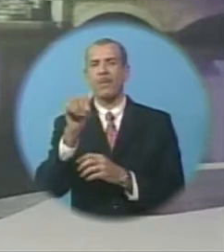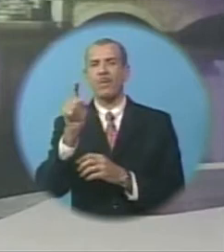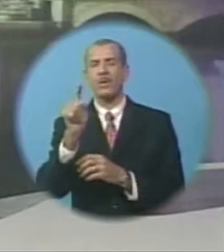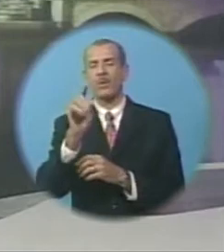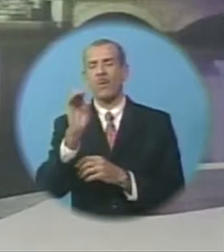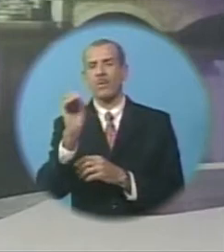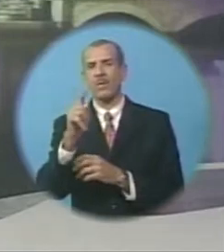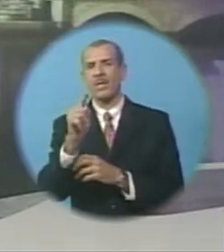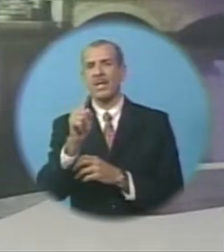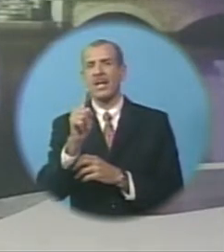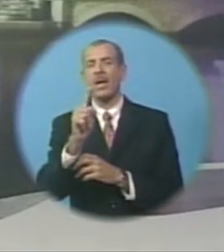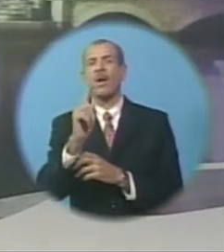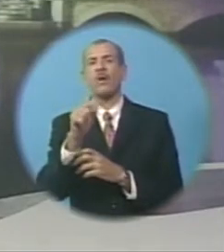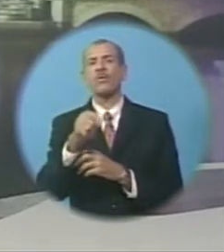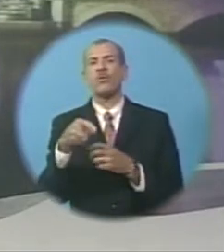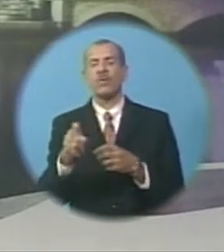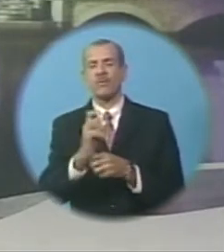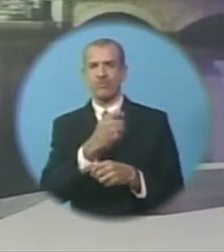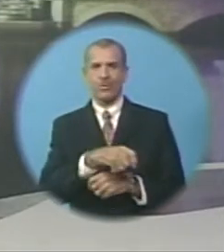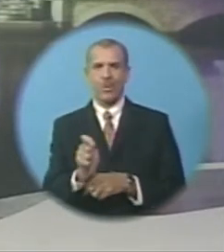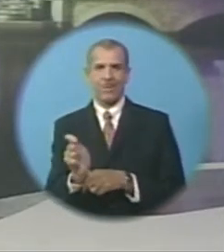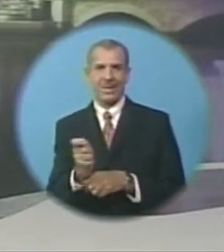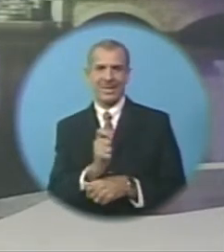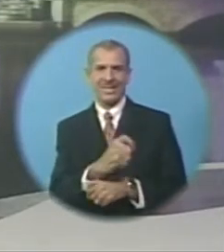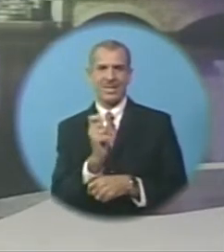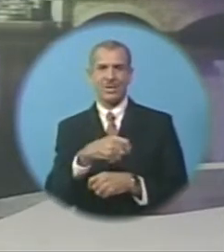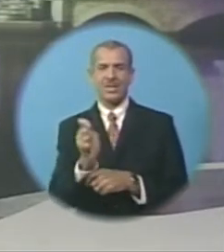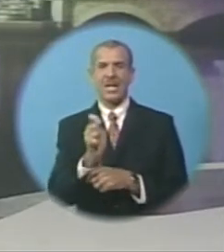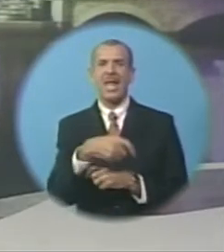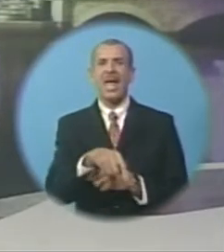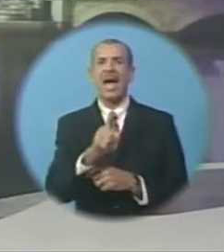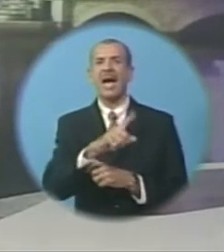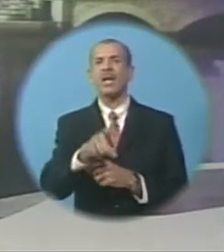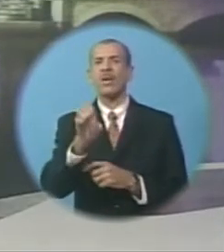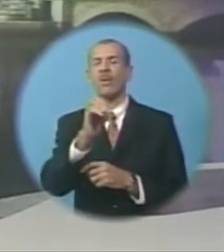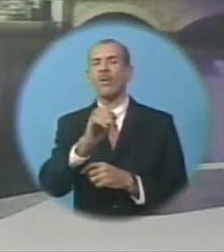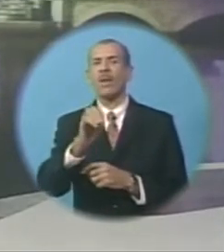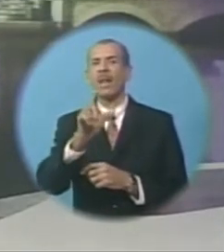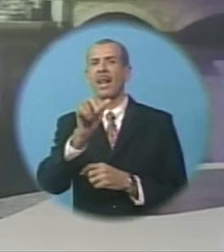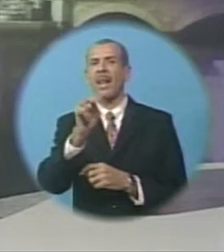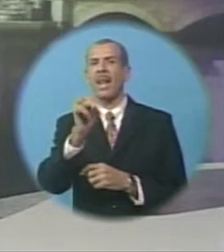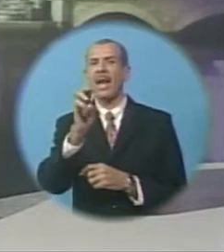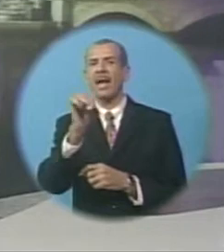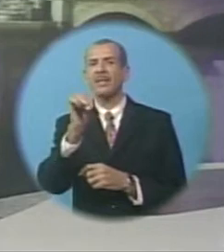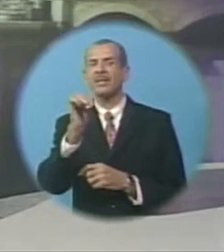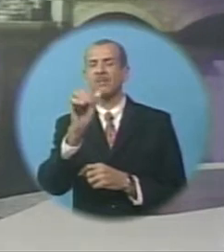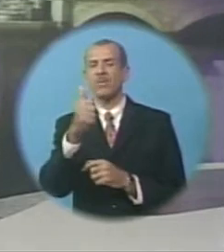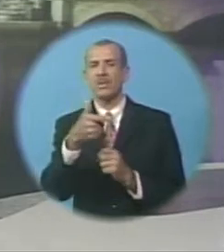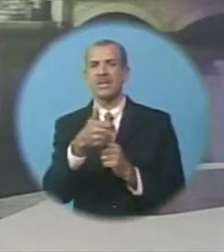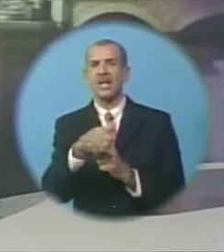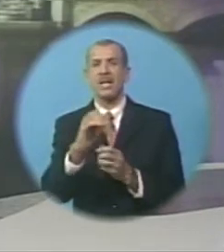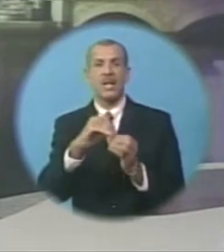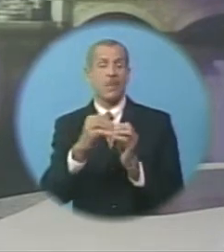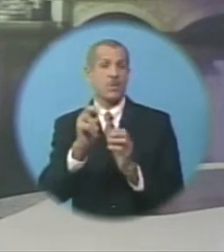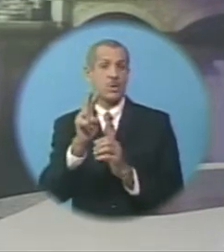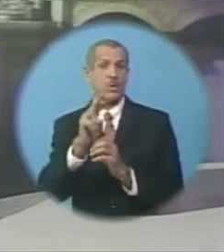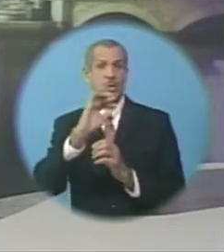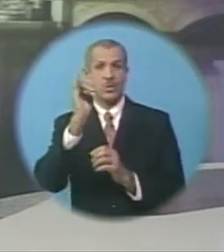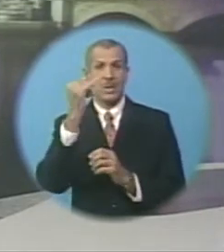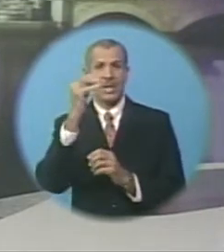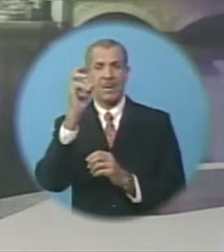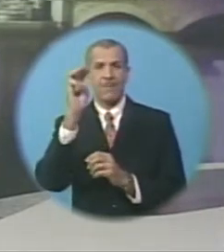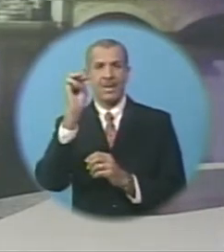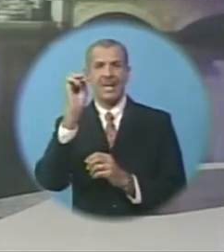Limited Monarchs of the Court Road Tennis Competition. Well, playing at the Old Lime Sports Club in Wildy last night, number 2 seed Julian Michael Jackson